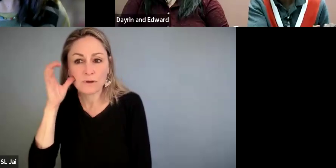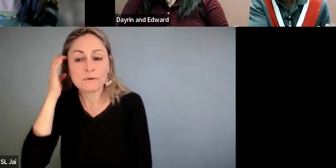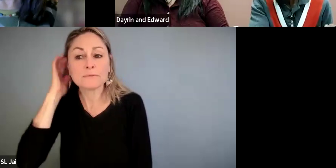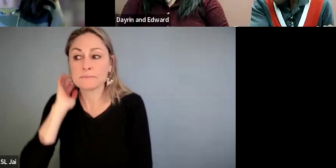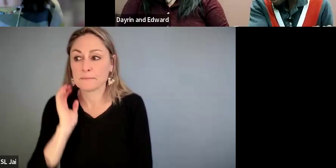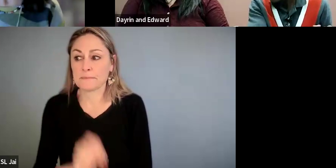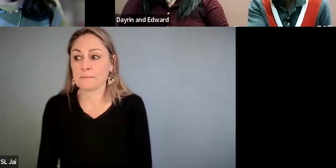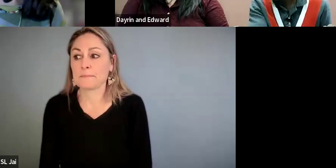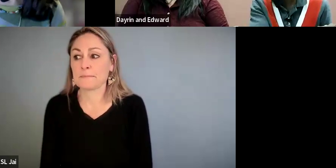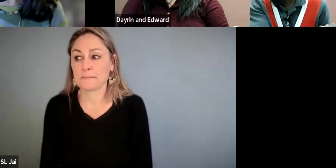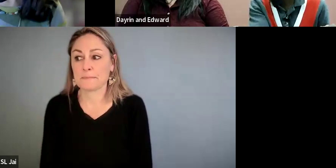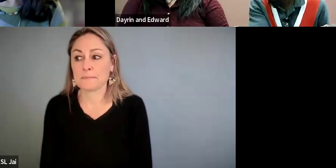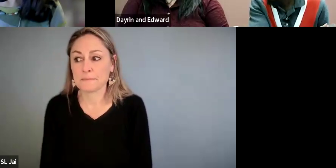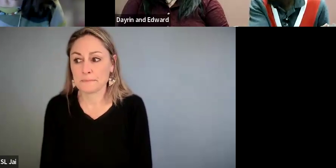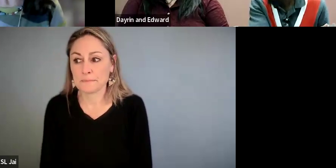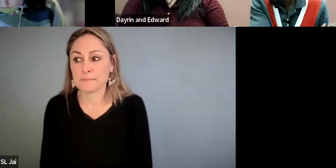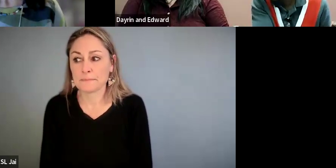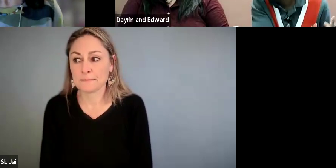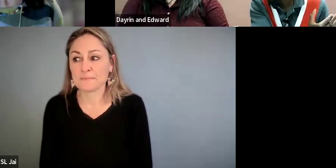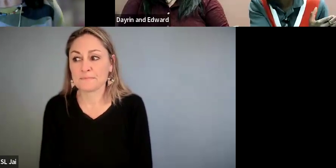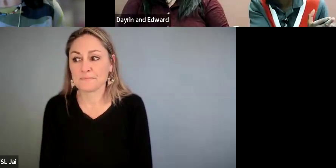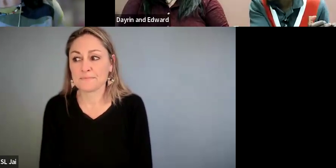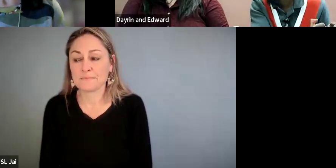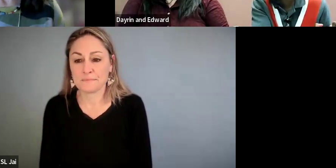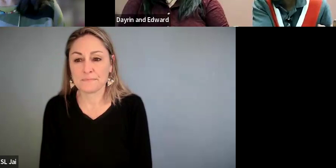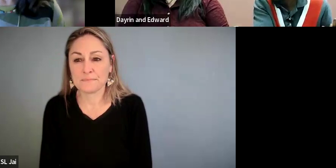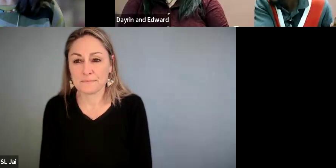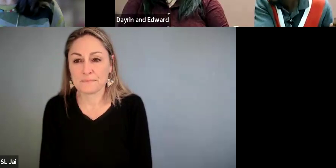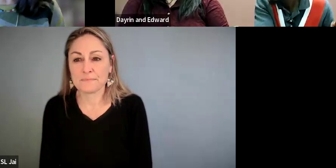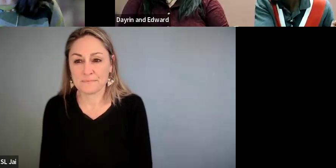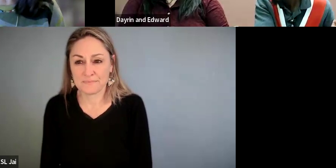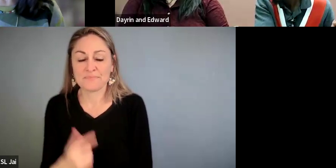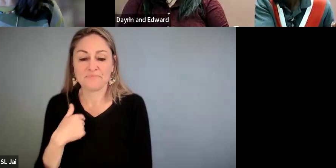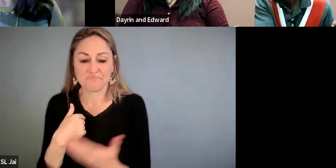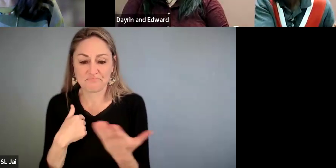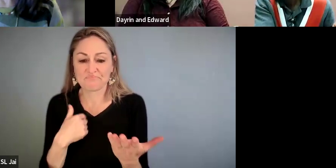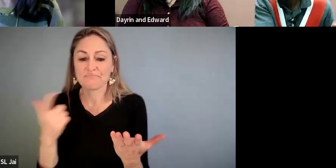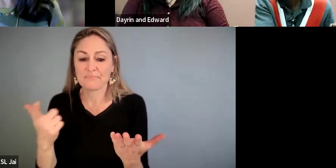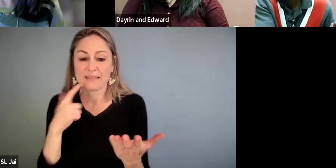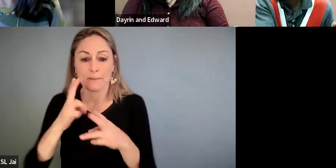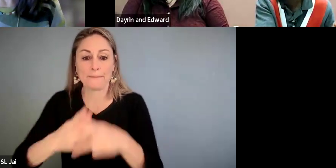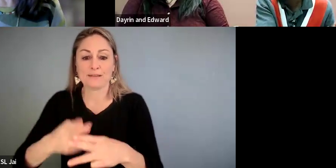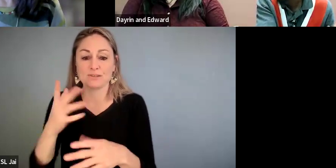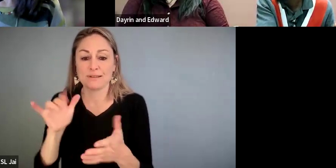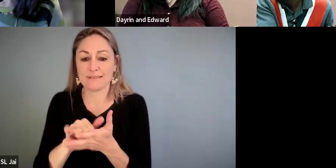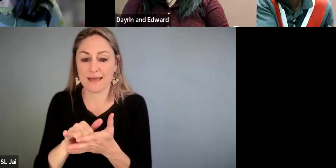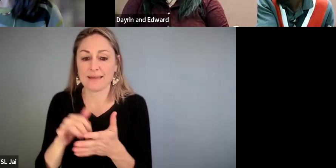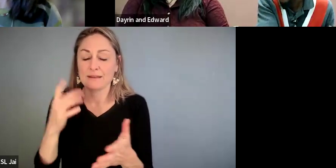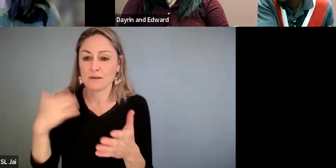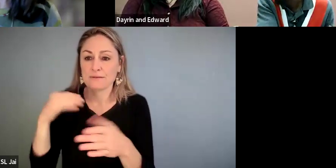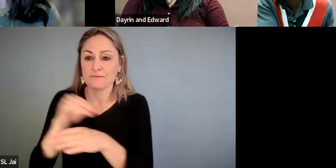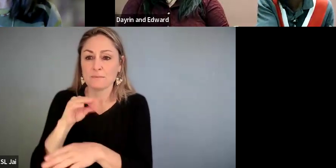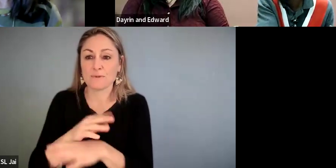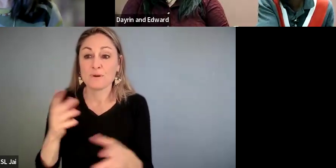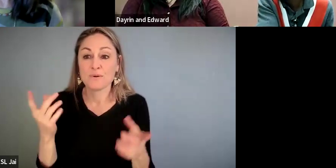question. Know your rights, as you guys have mentioned that. Ask for help